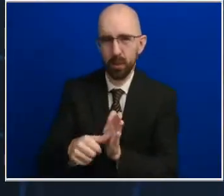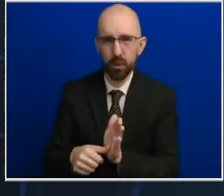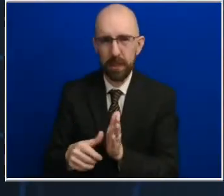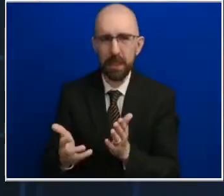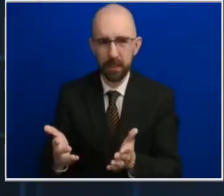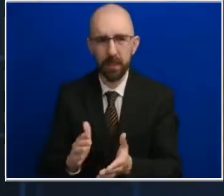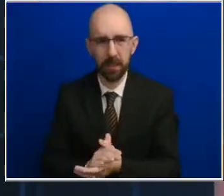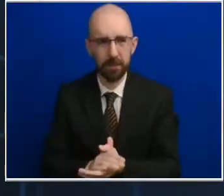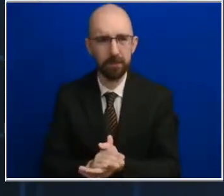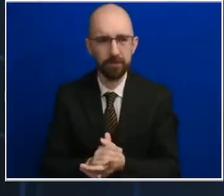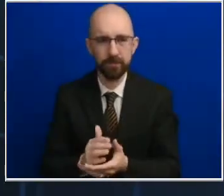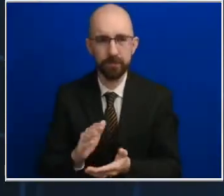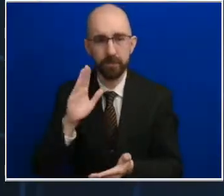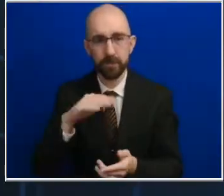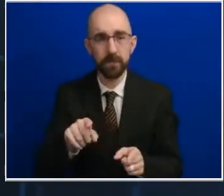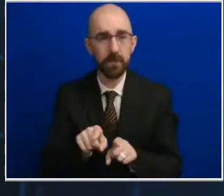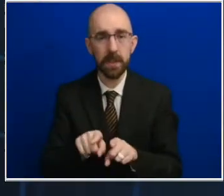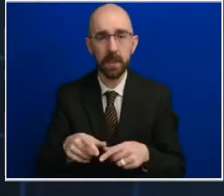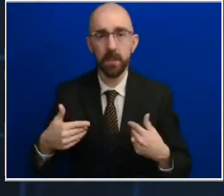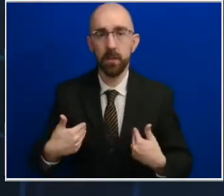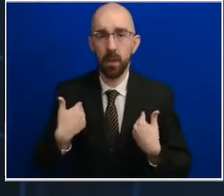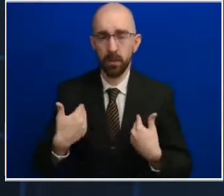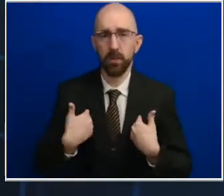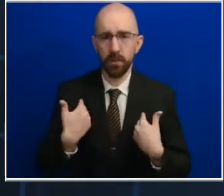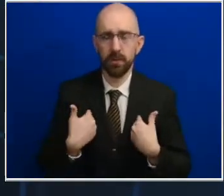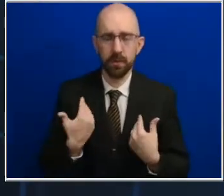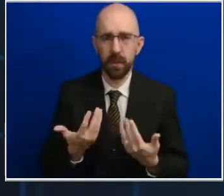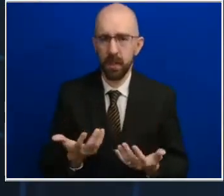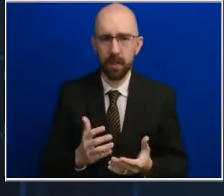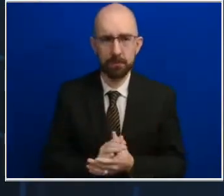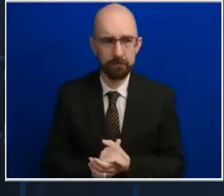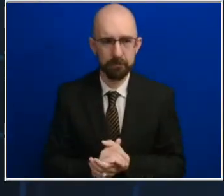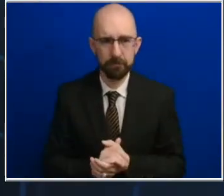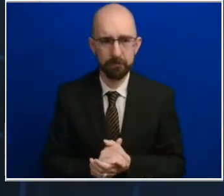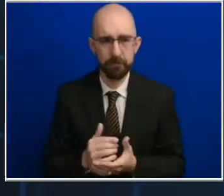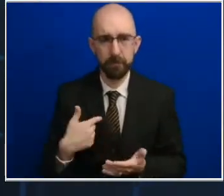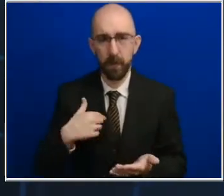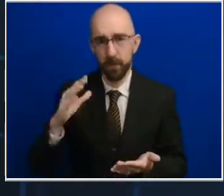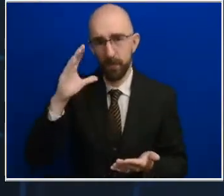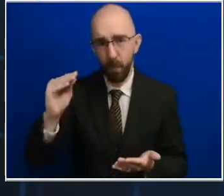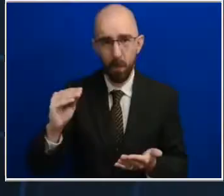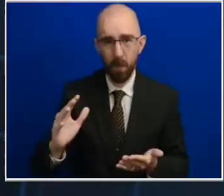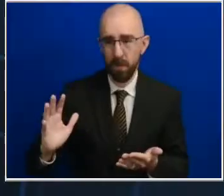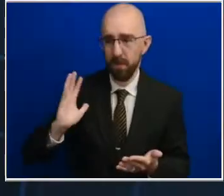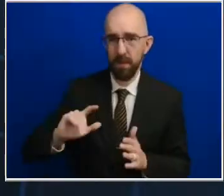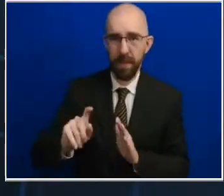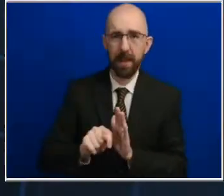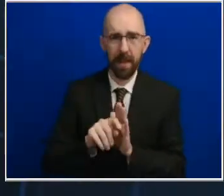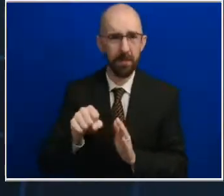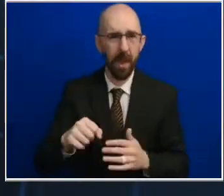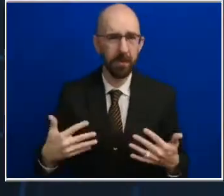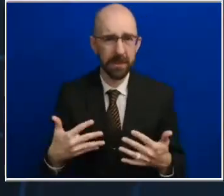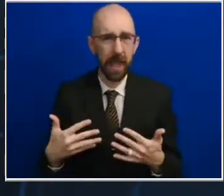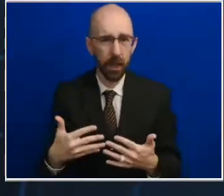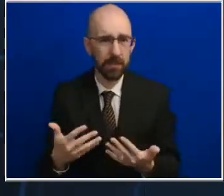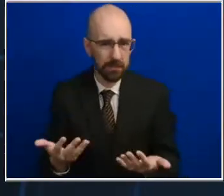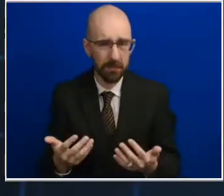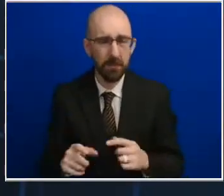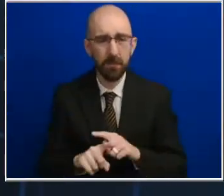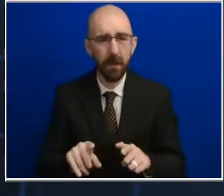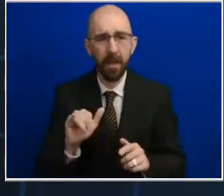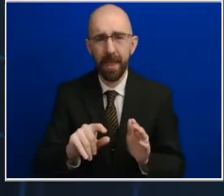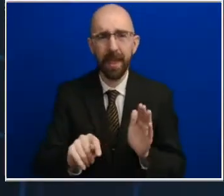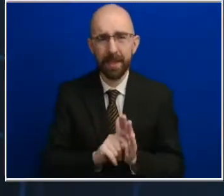a, you know, as a younger, you know, boy, yeah, it was scary, you know, but I, at the time, you know, I